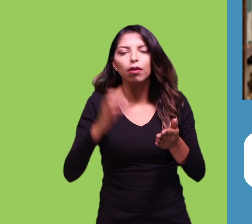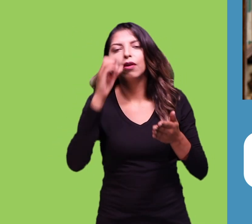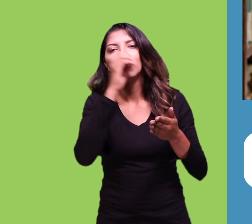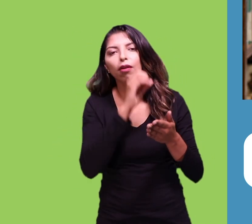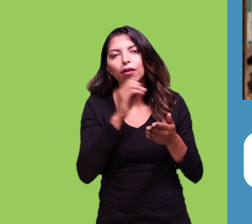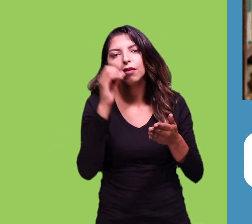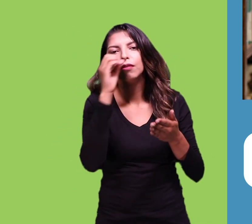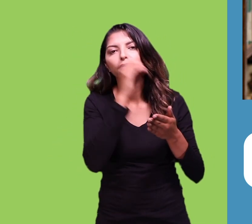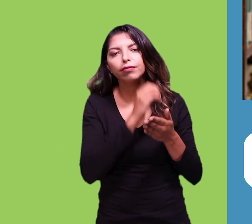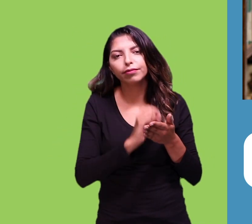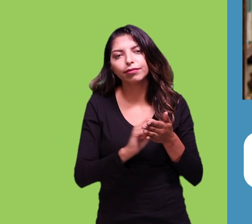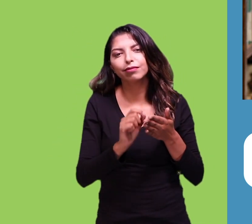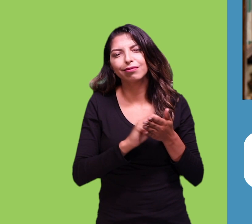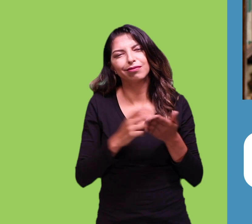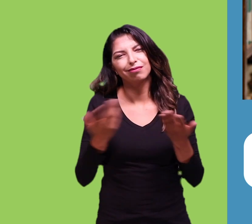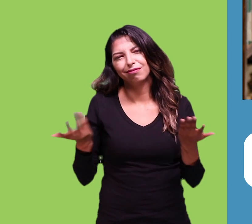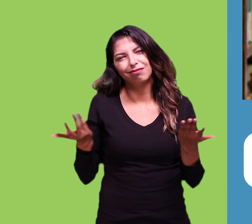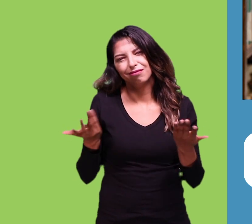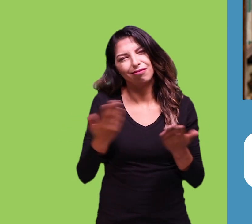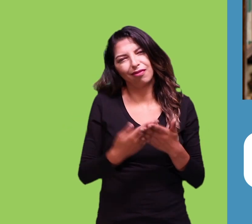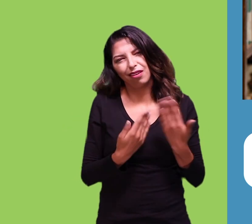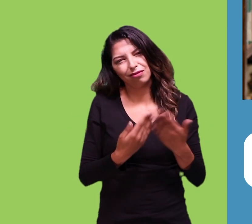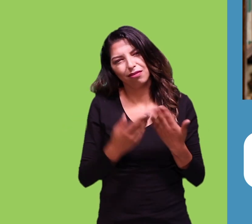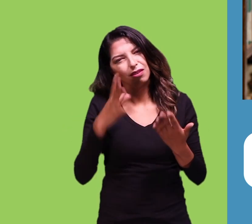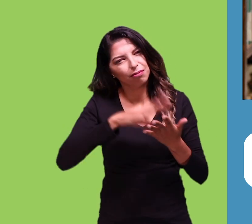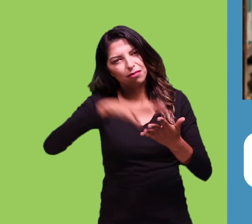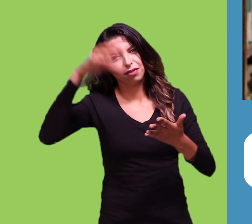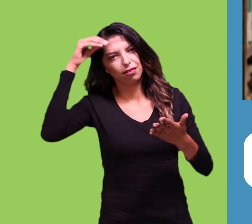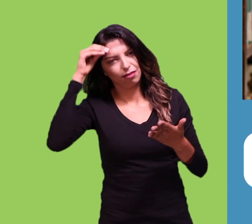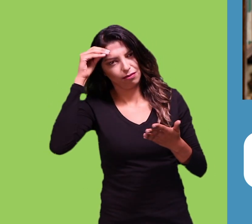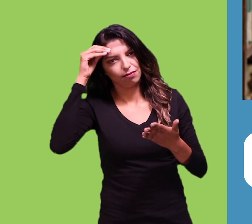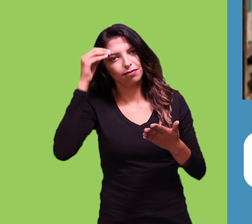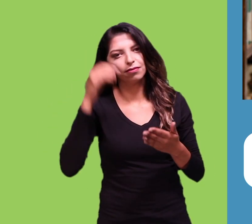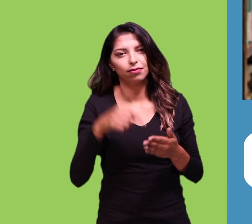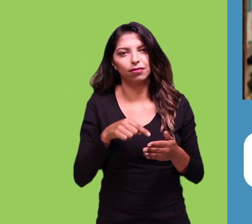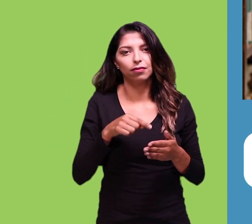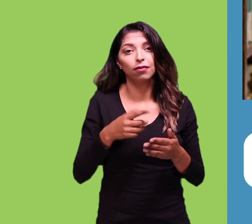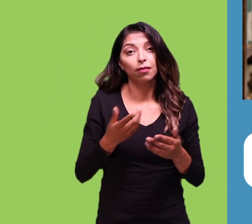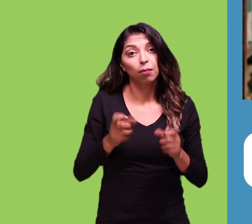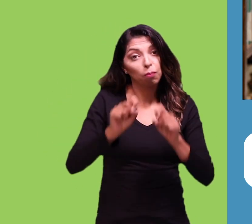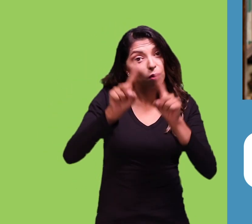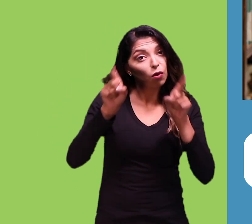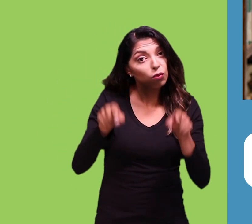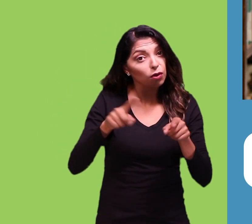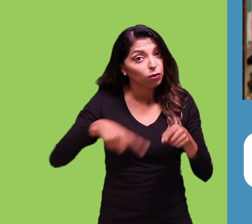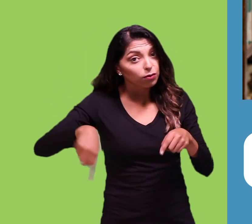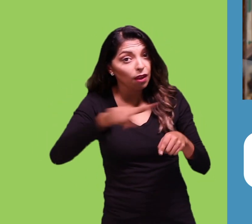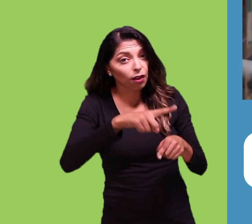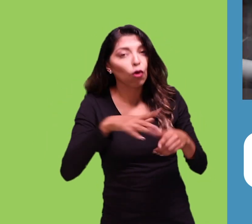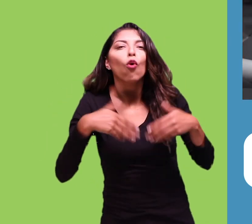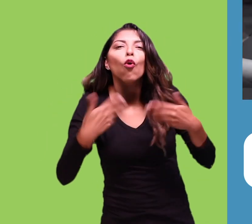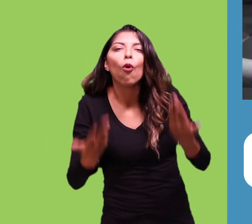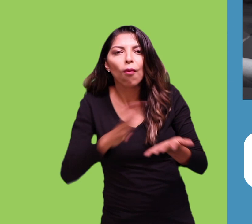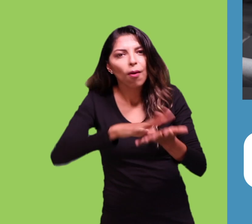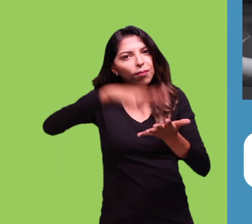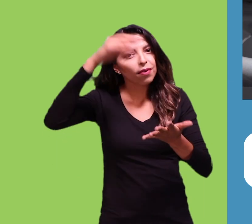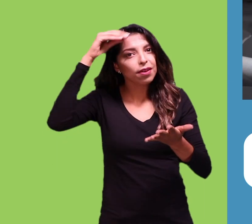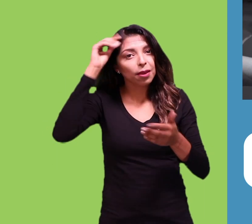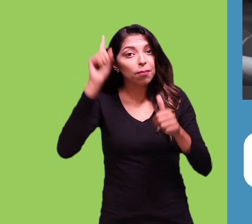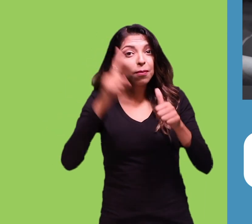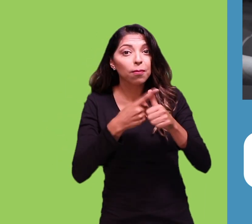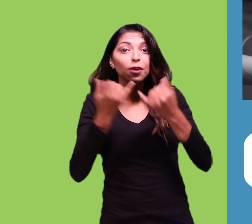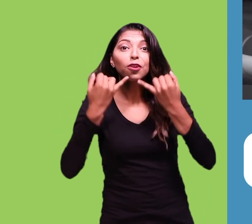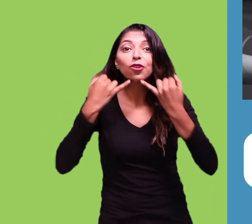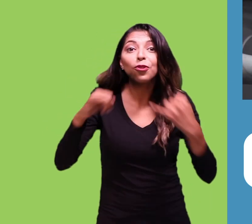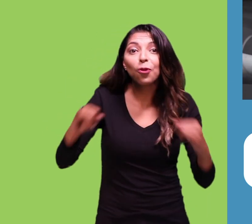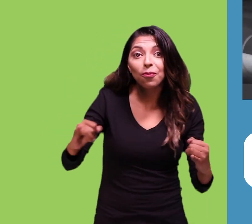repetition and mechanical drills that do not facilitate language acquisition. How do we learn our first language? From birth, we